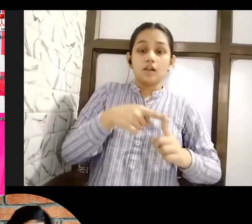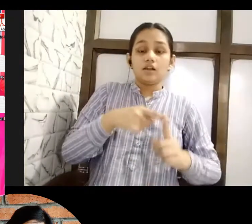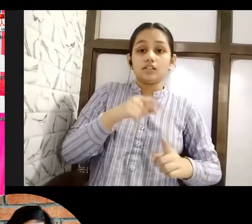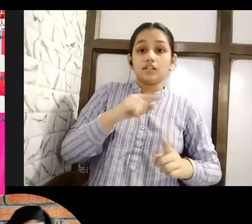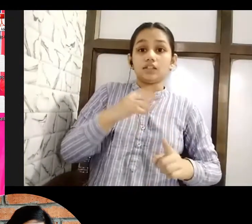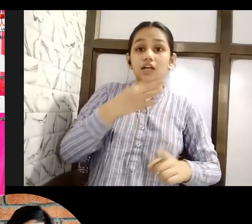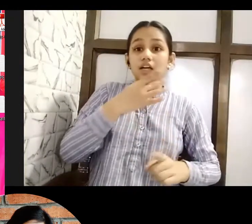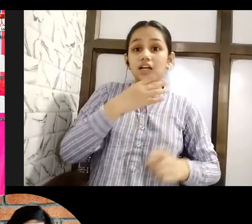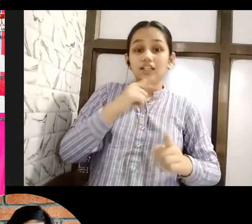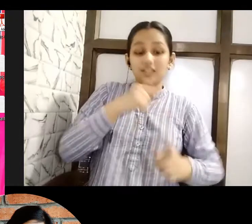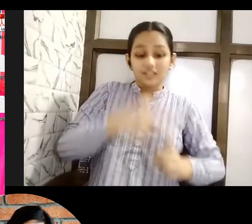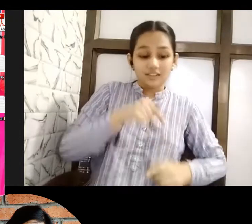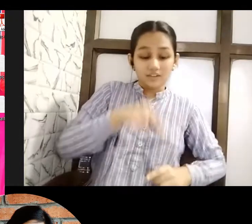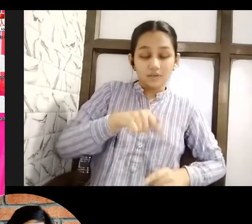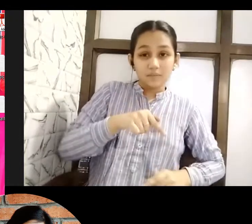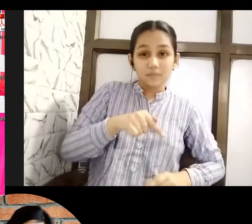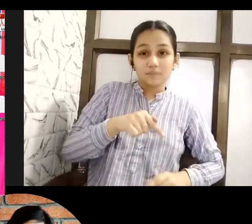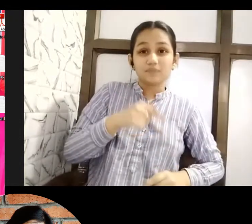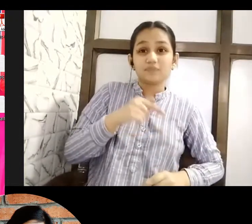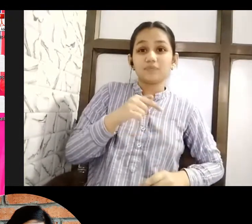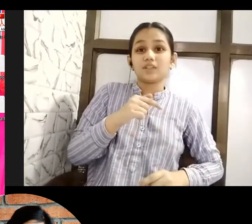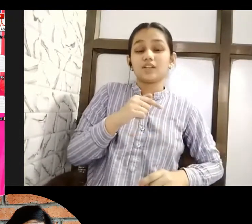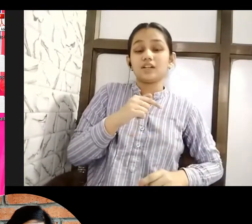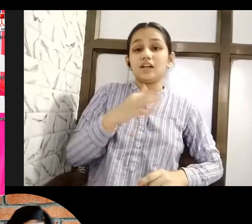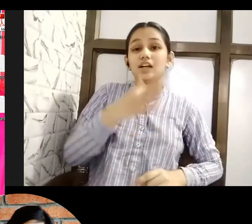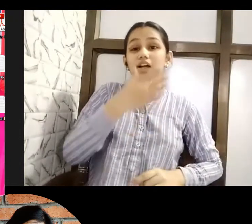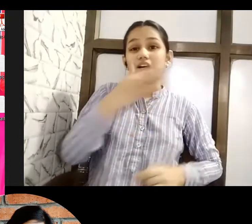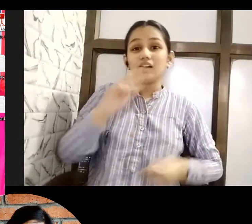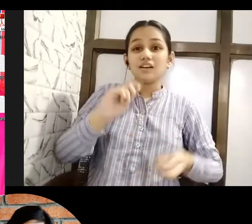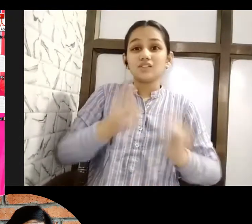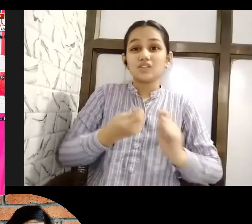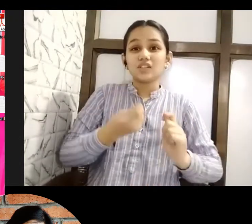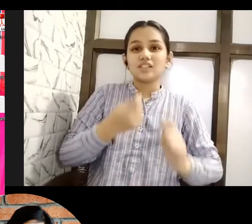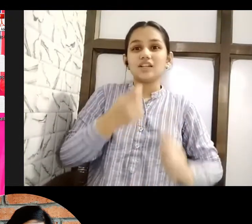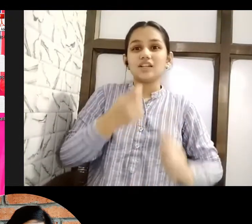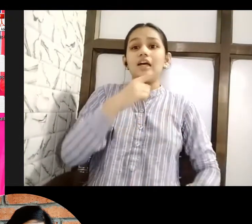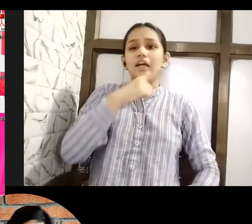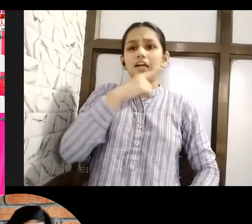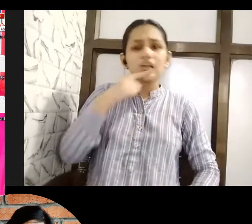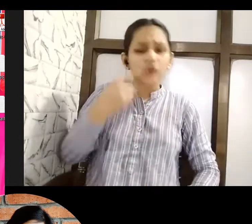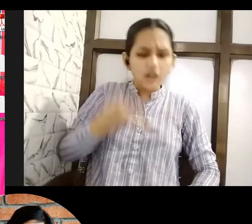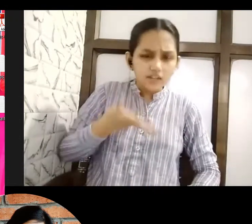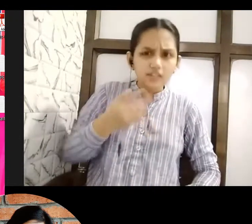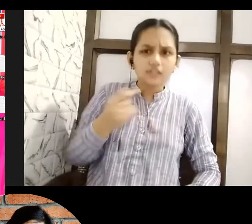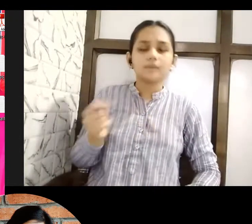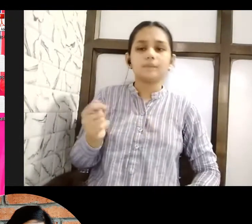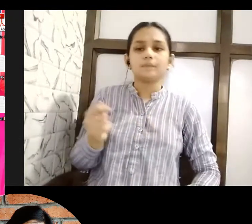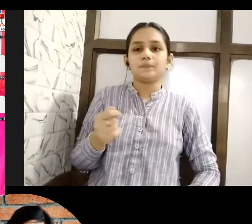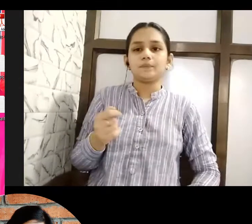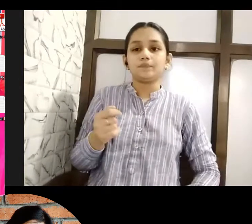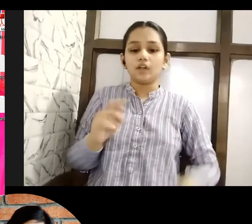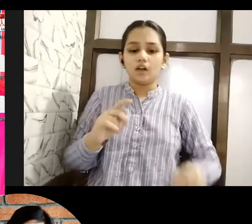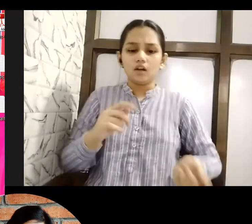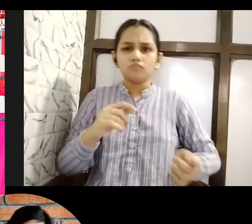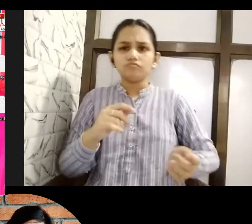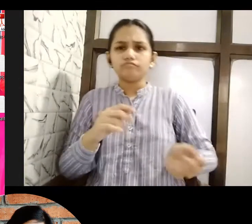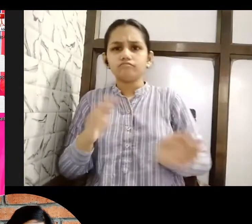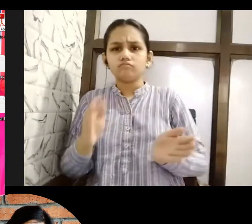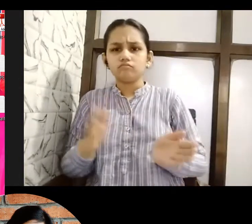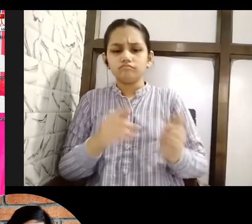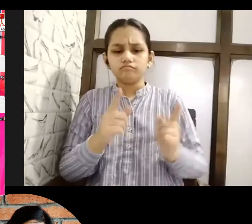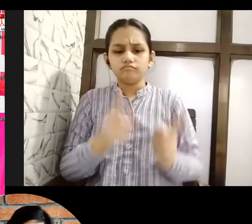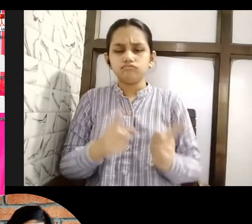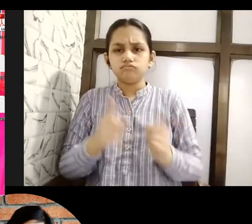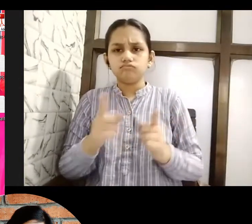here and I get this red color. I can move the slider wherever I want